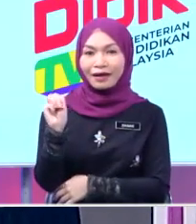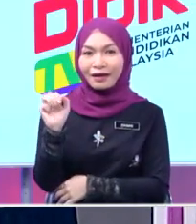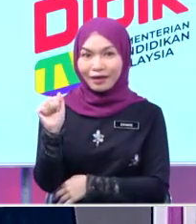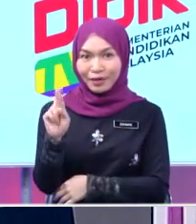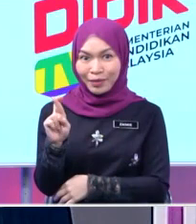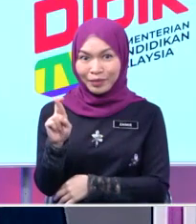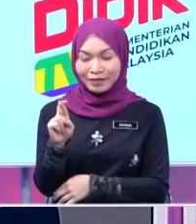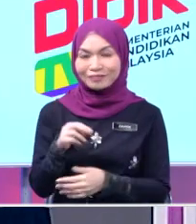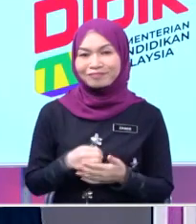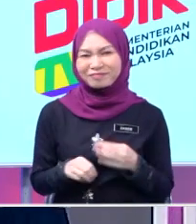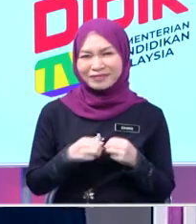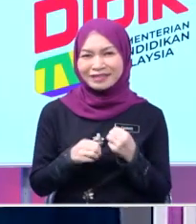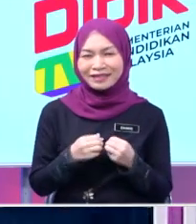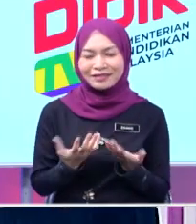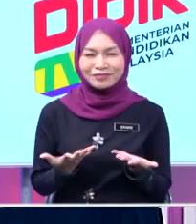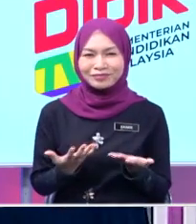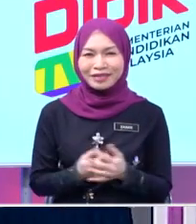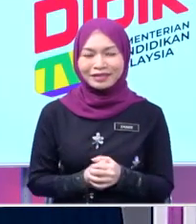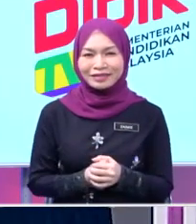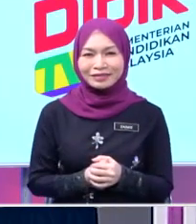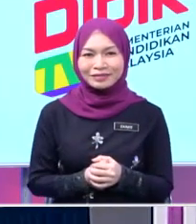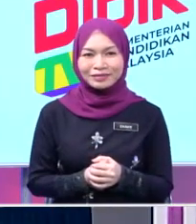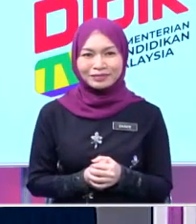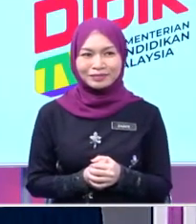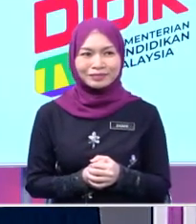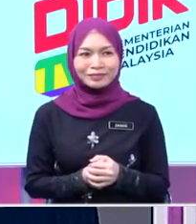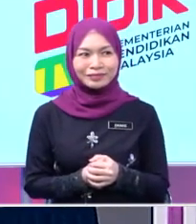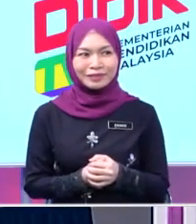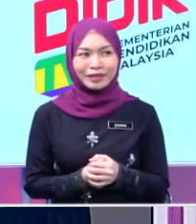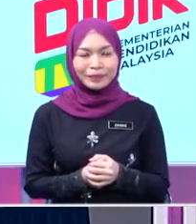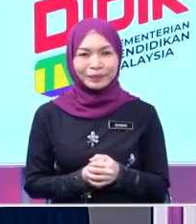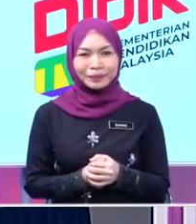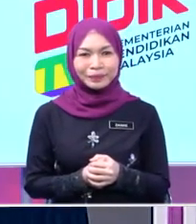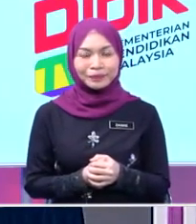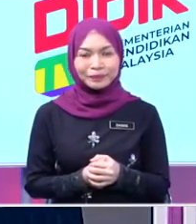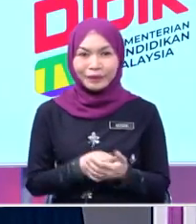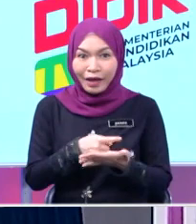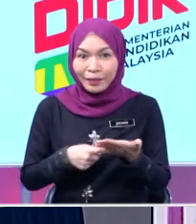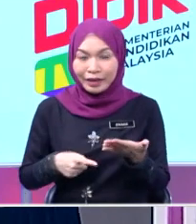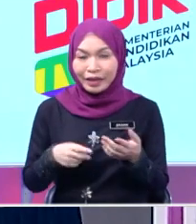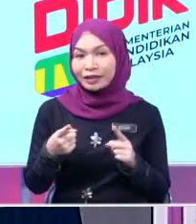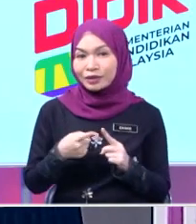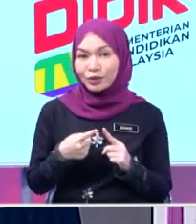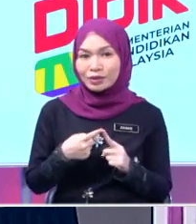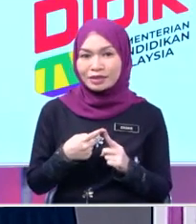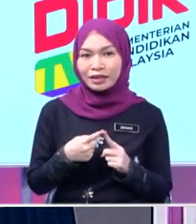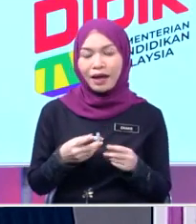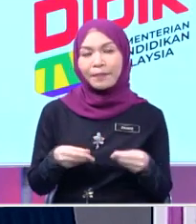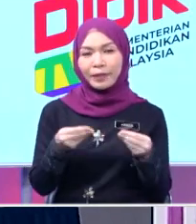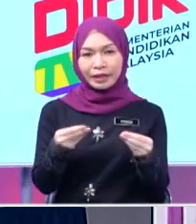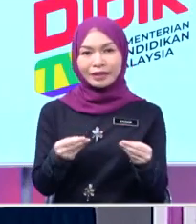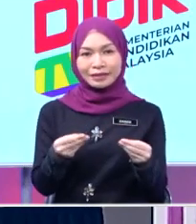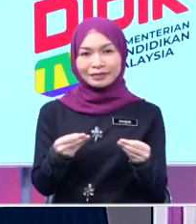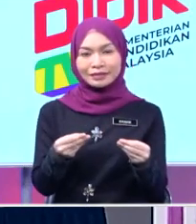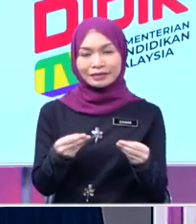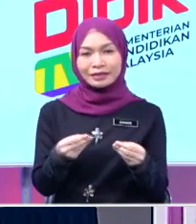too much. All right. Okay? Right, so what are the notes? Giving your point of view.